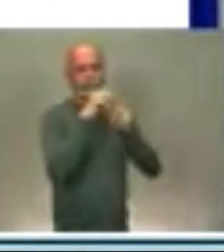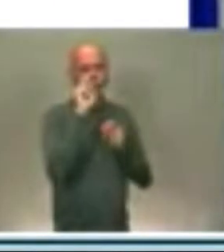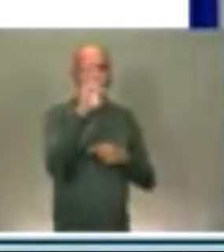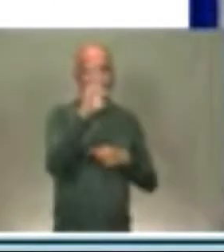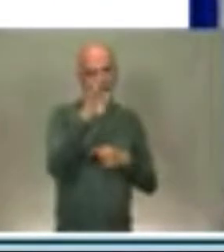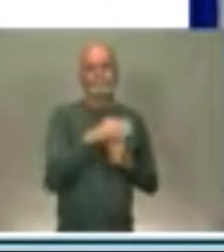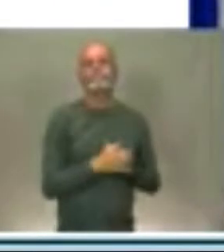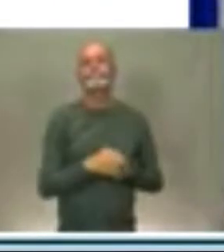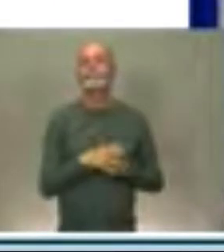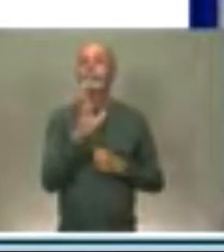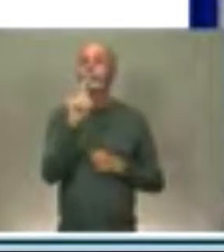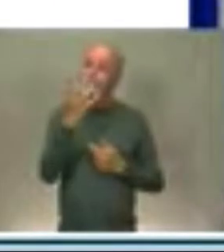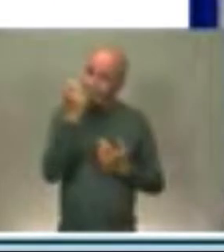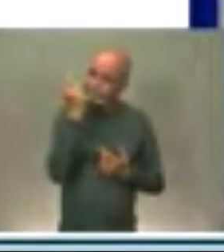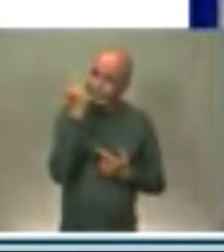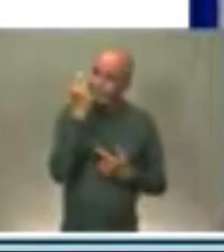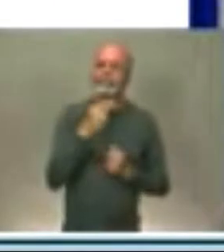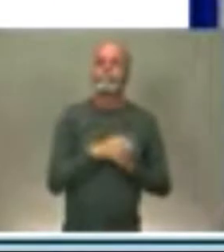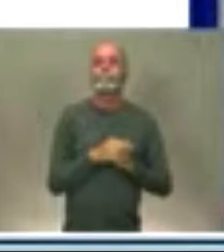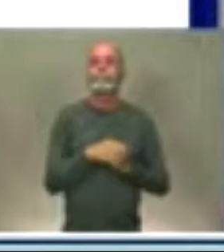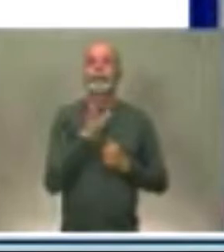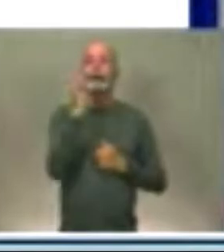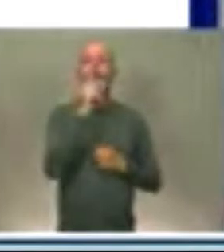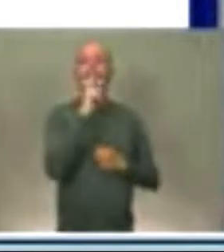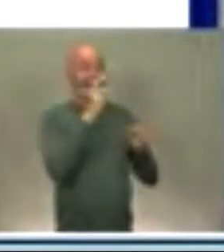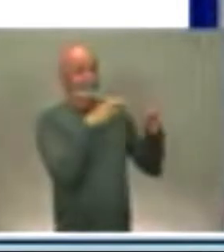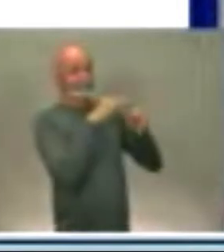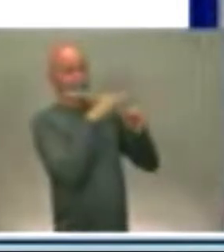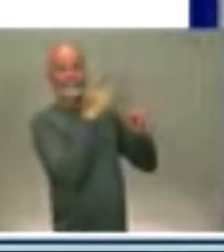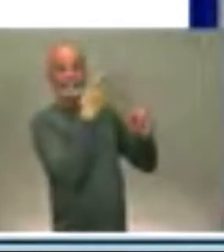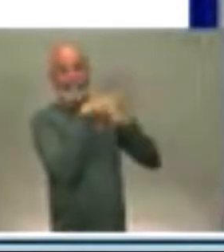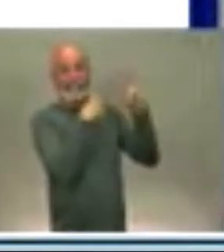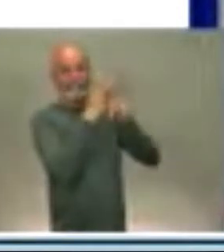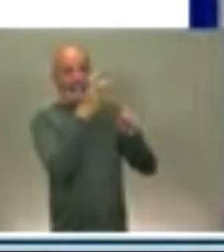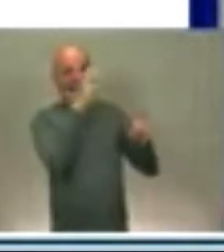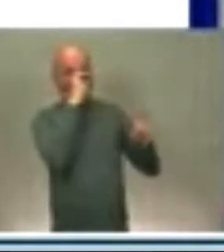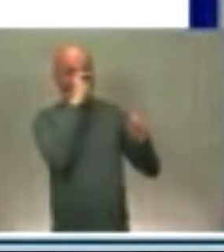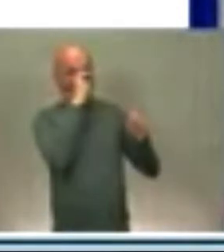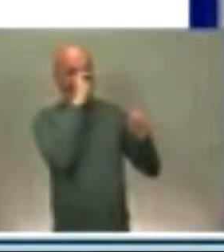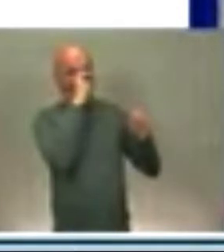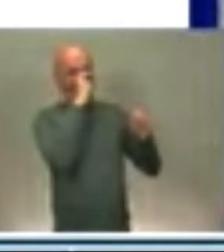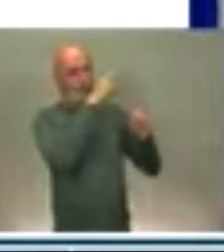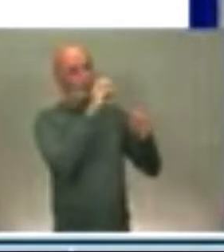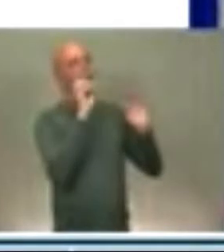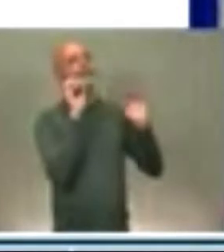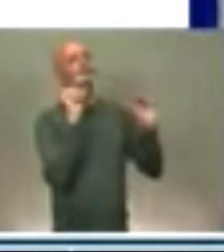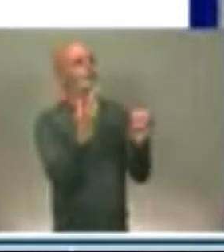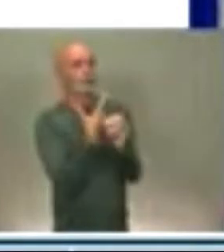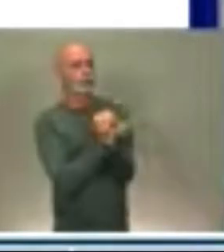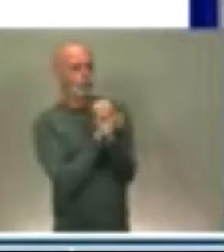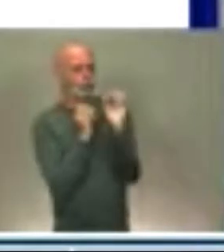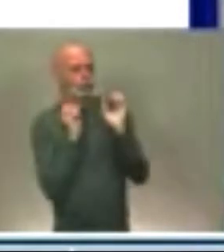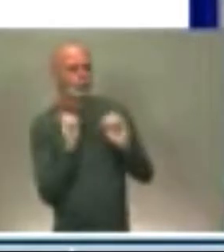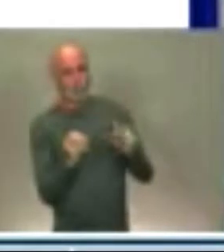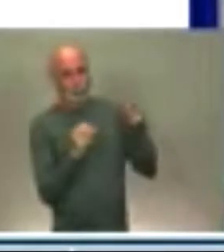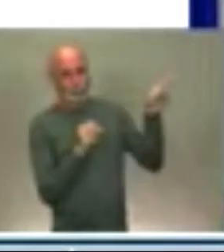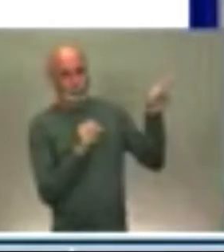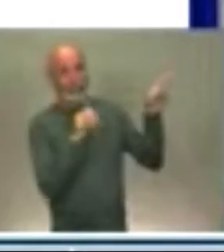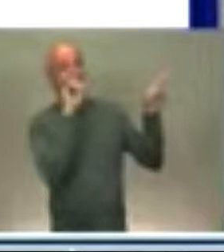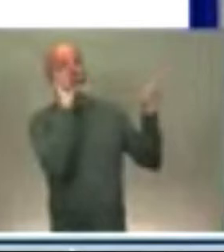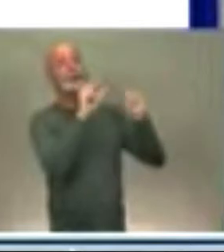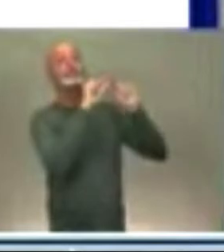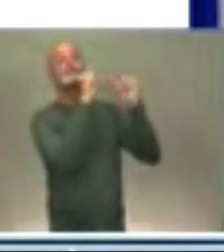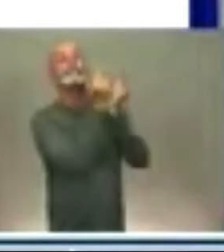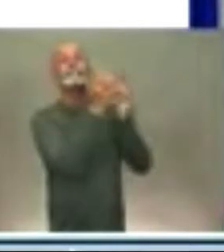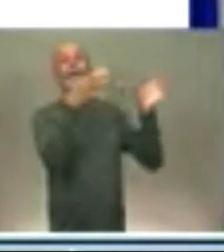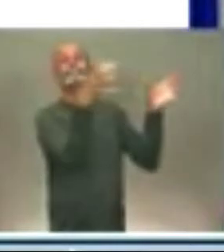fact that these restrictions are for unvaccinated people. So that's a cohort of people. It's not for everyone.